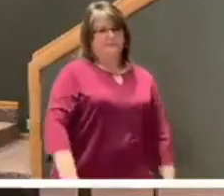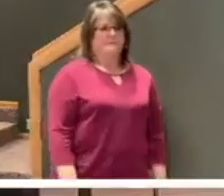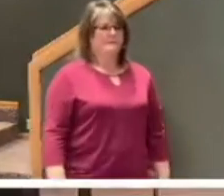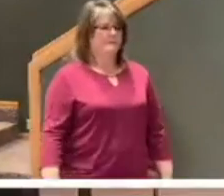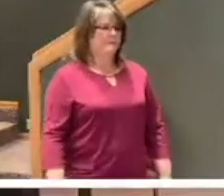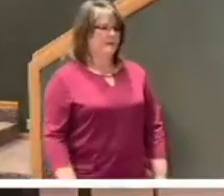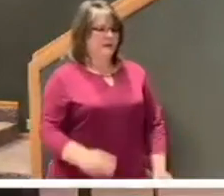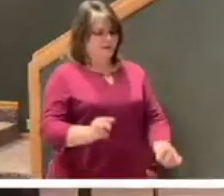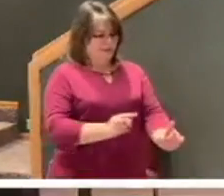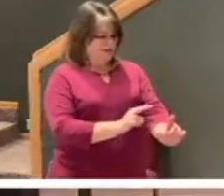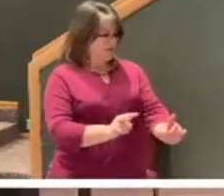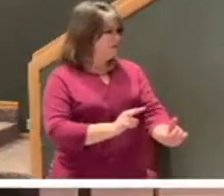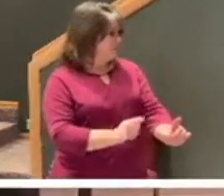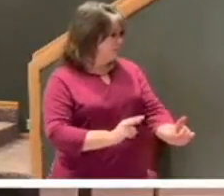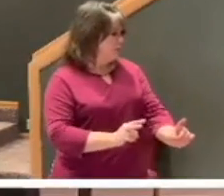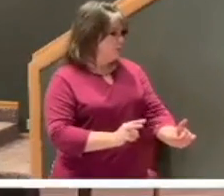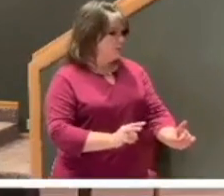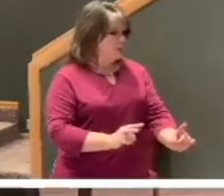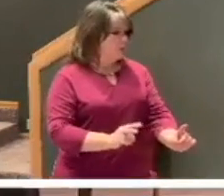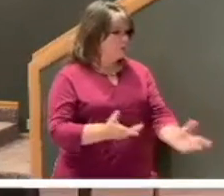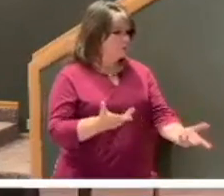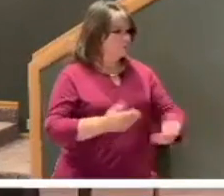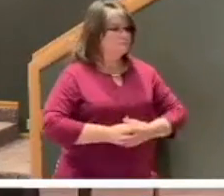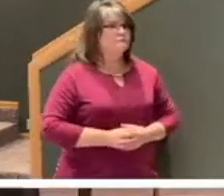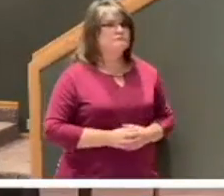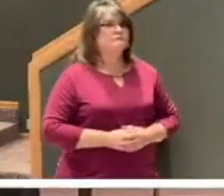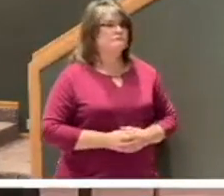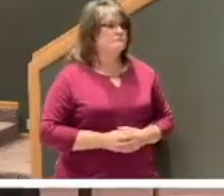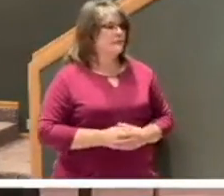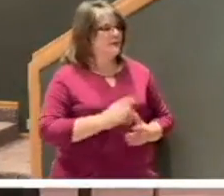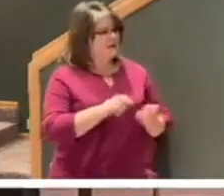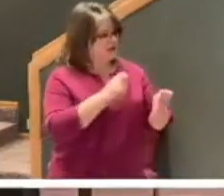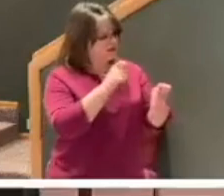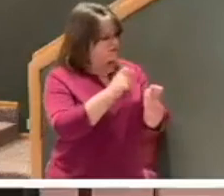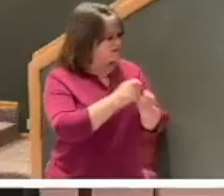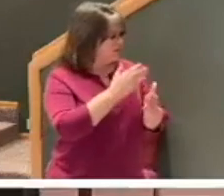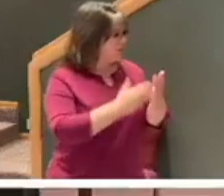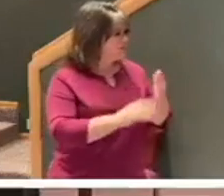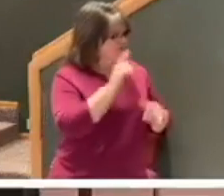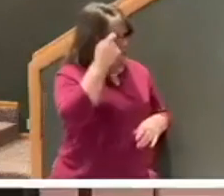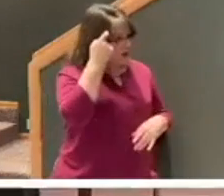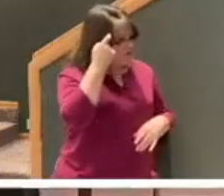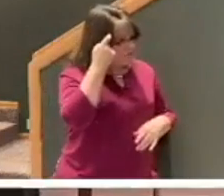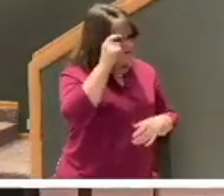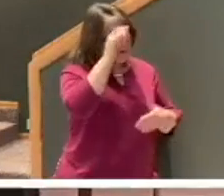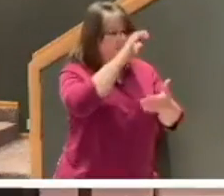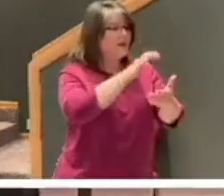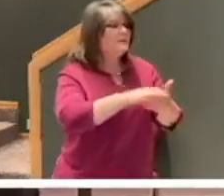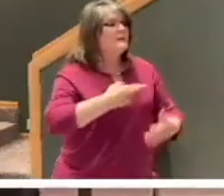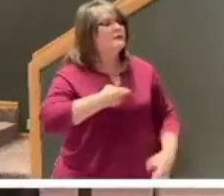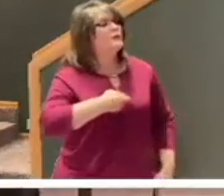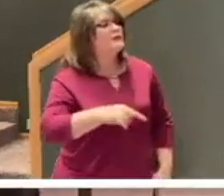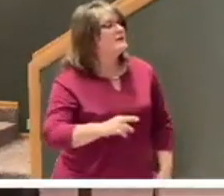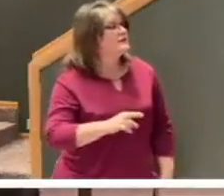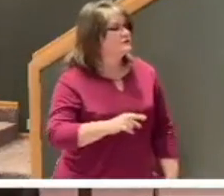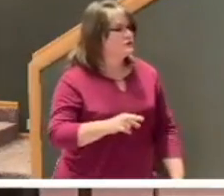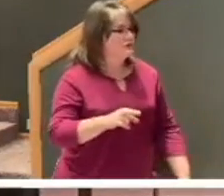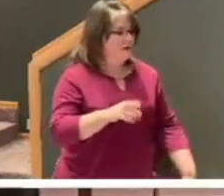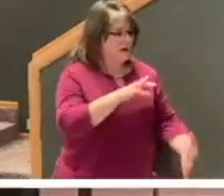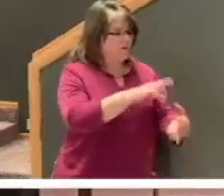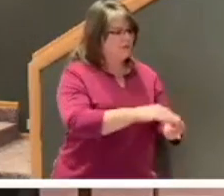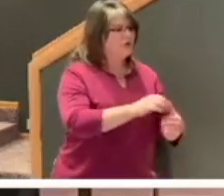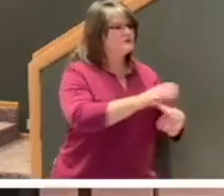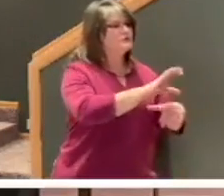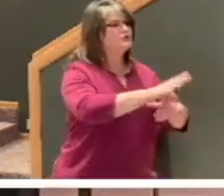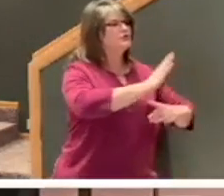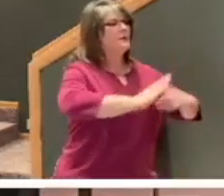This is the view espoused by certain branches of our government that believe that religion belongs in church